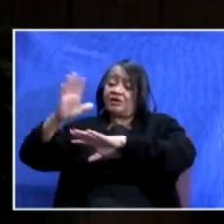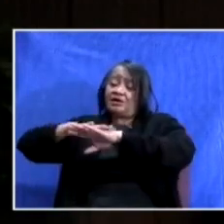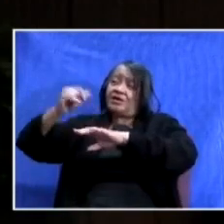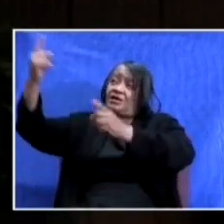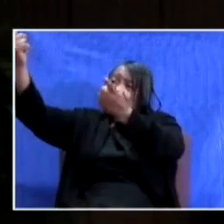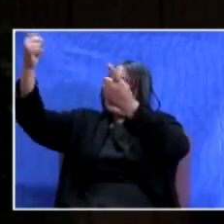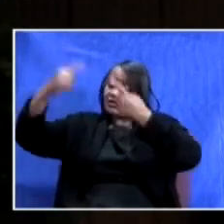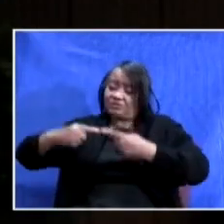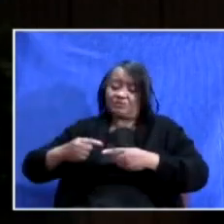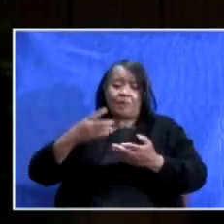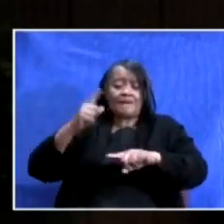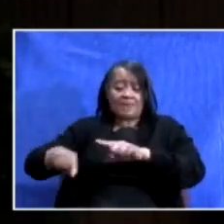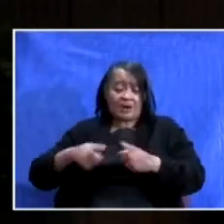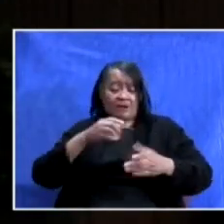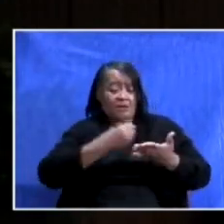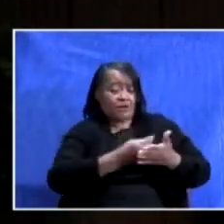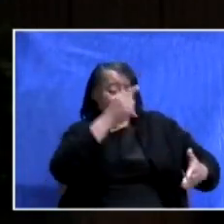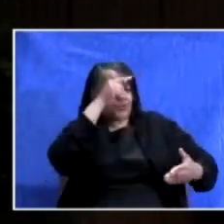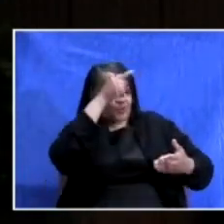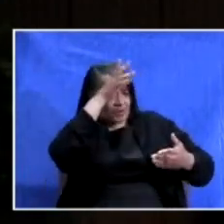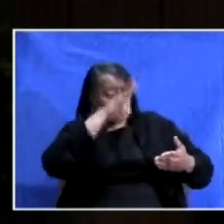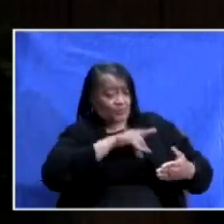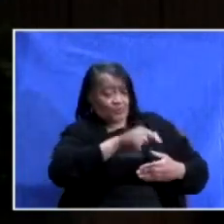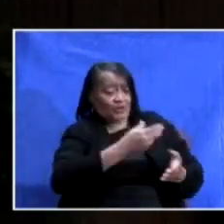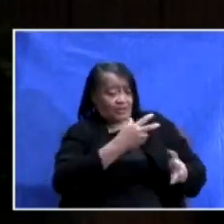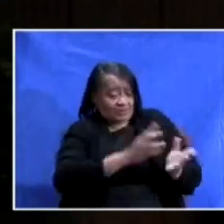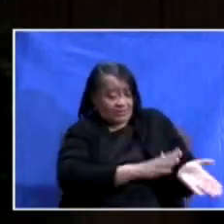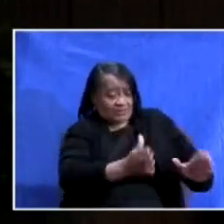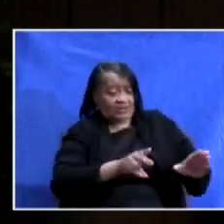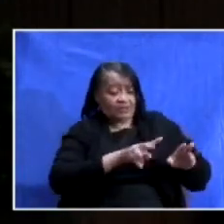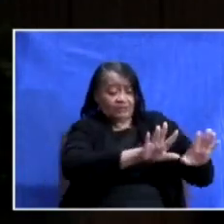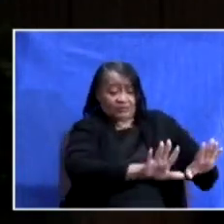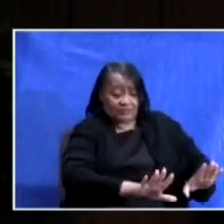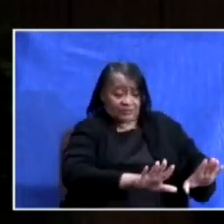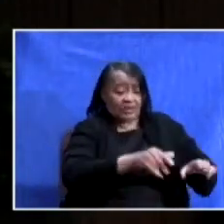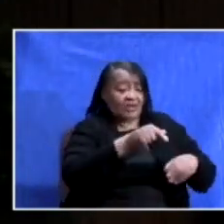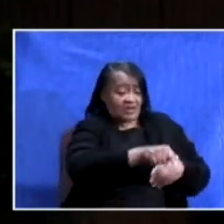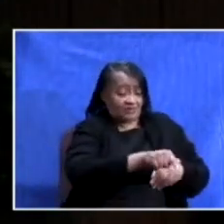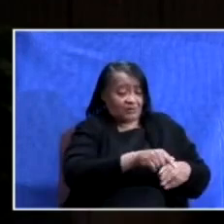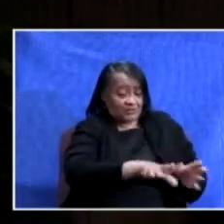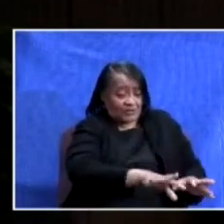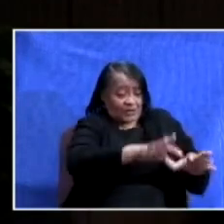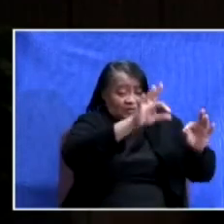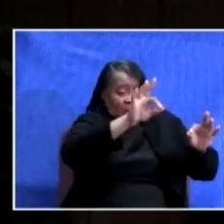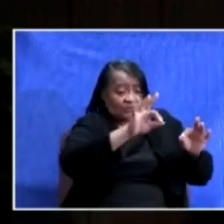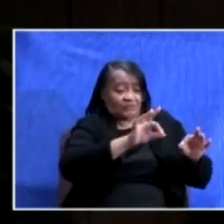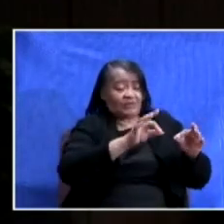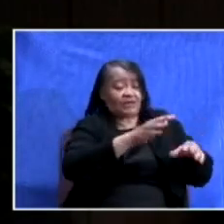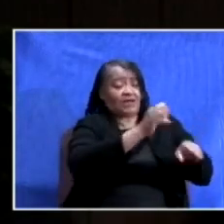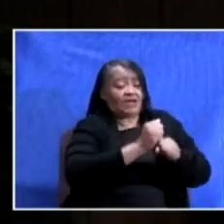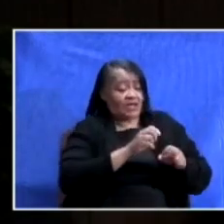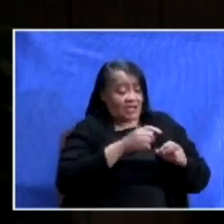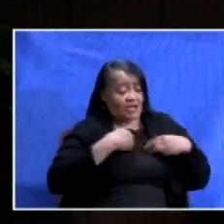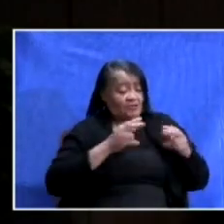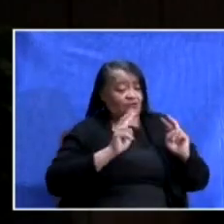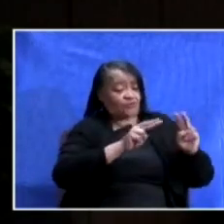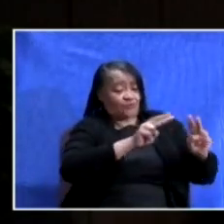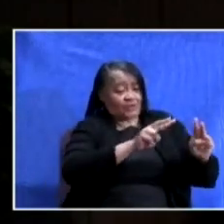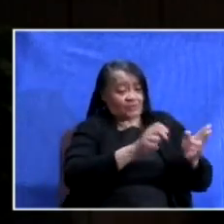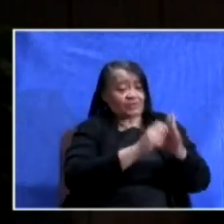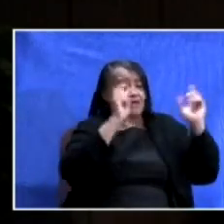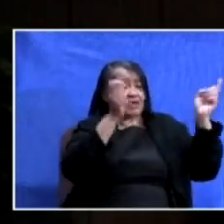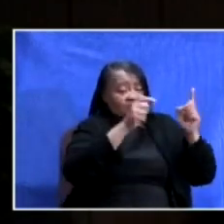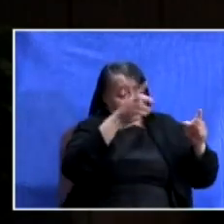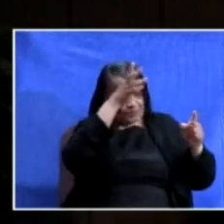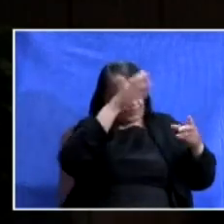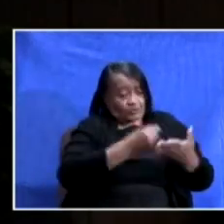got him. The rich man died. He was buried, which means they picked up his body. They had a funeral. They